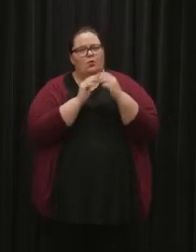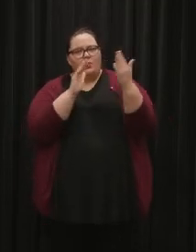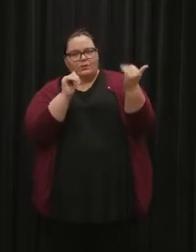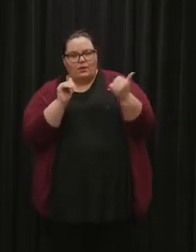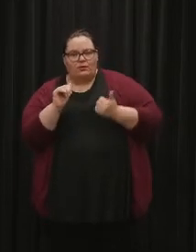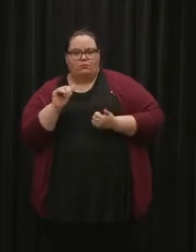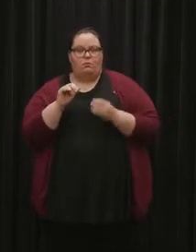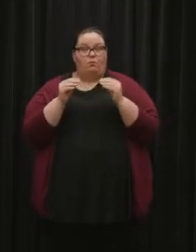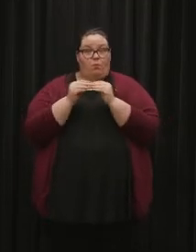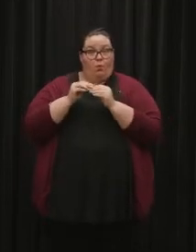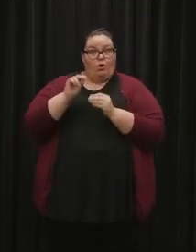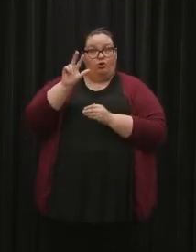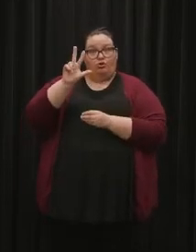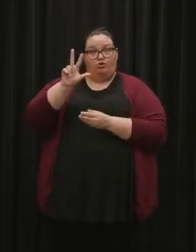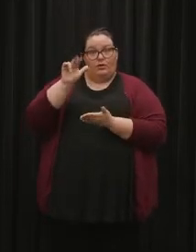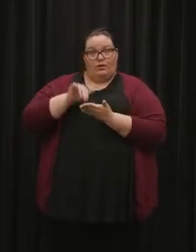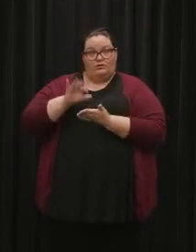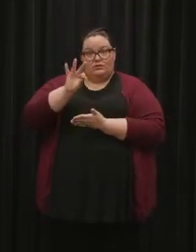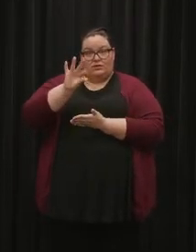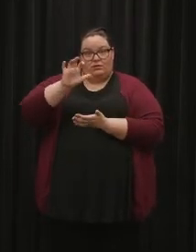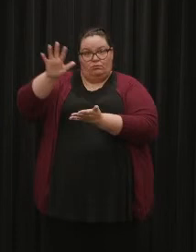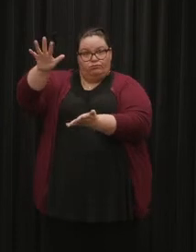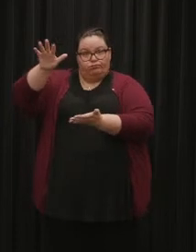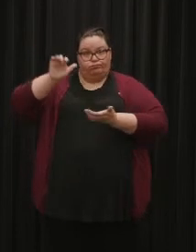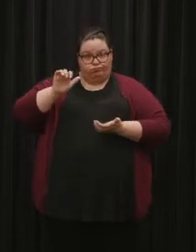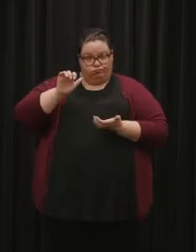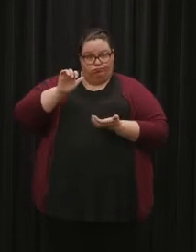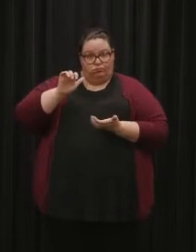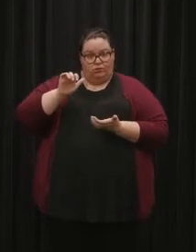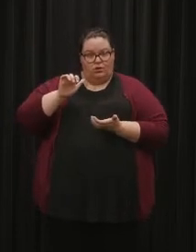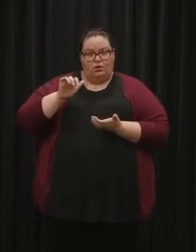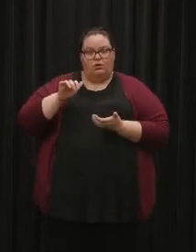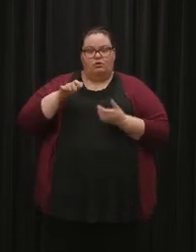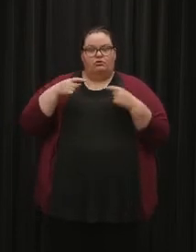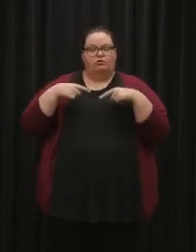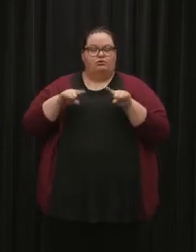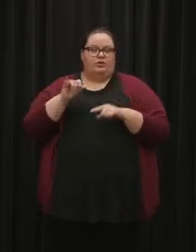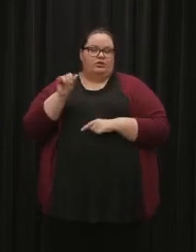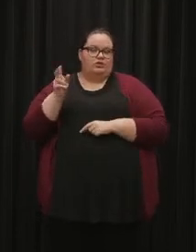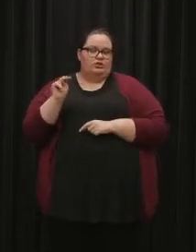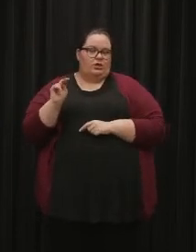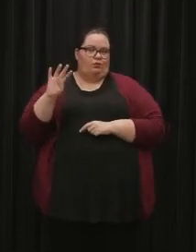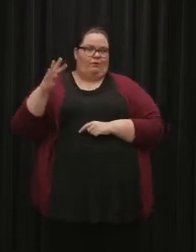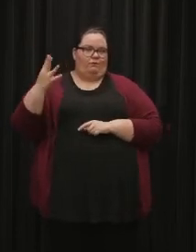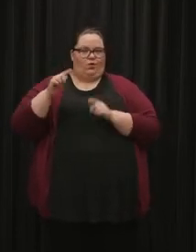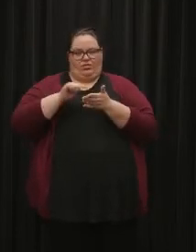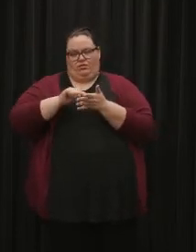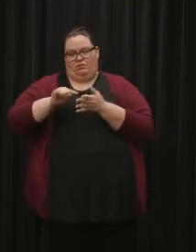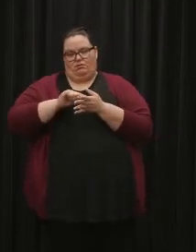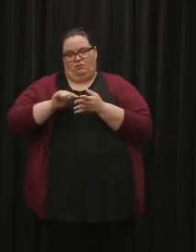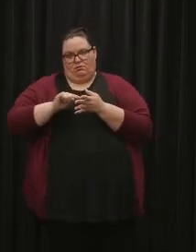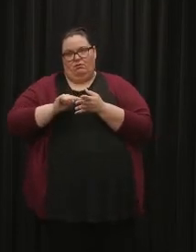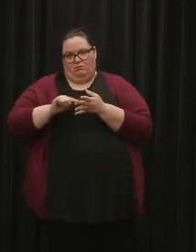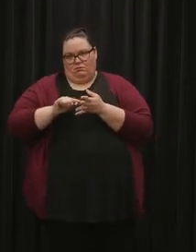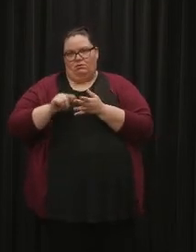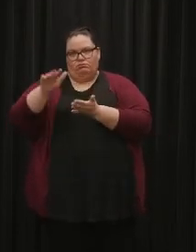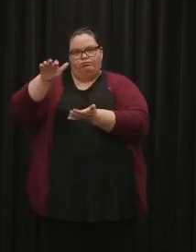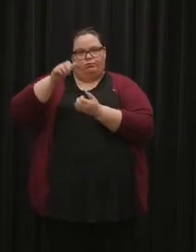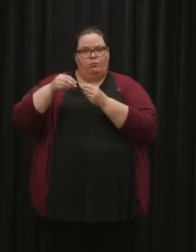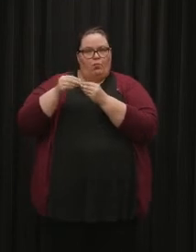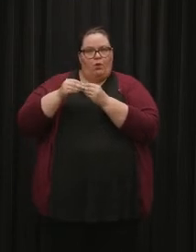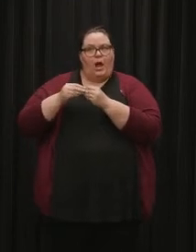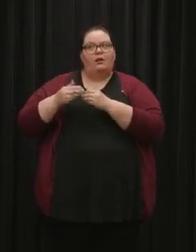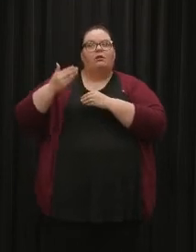another 3,900 doses of the Pfizer-BioNTech vaccine during the week of January 4th, and we anticipate